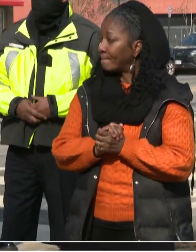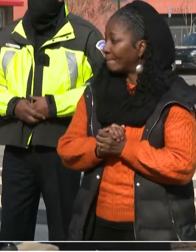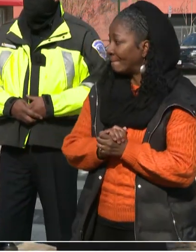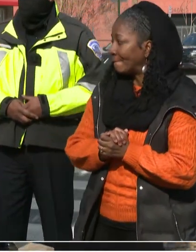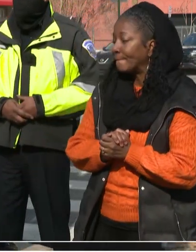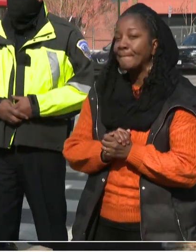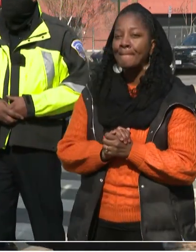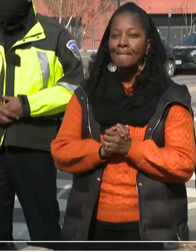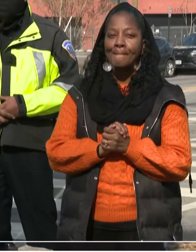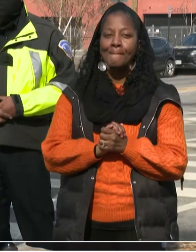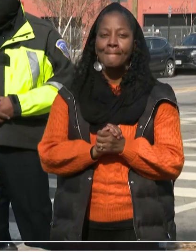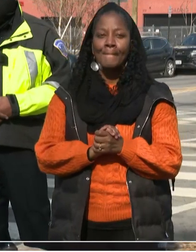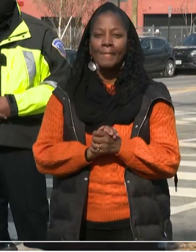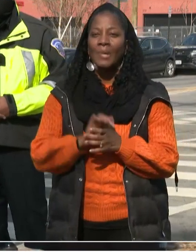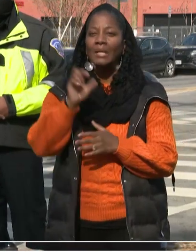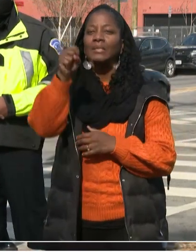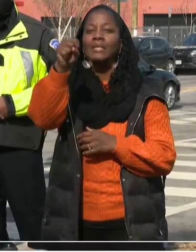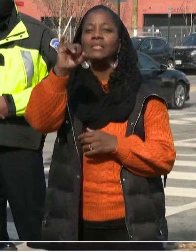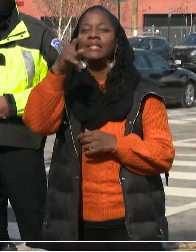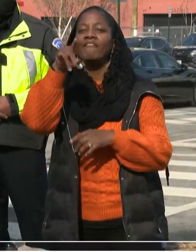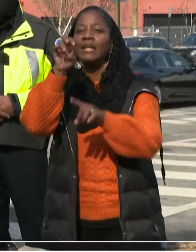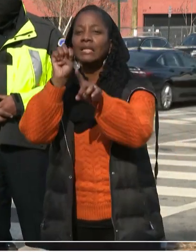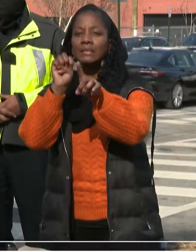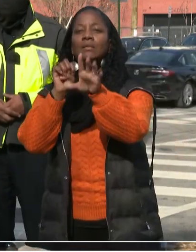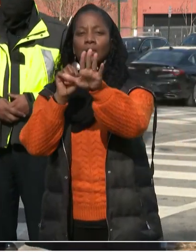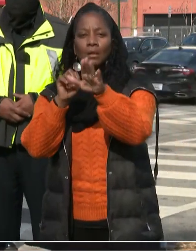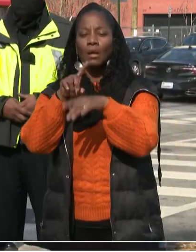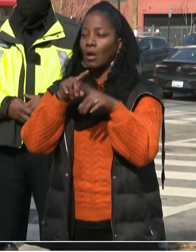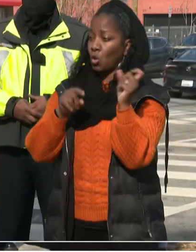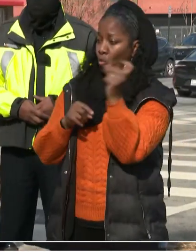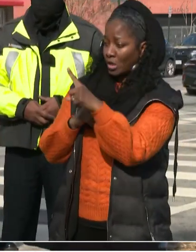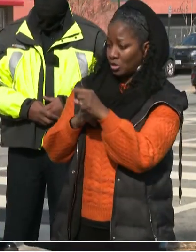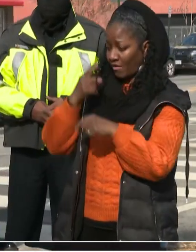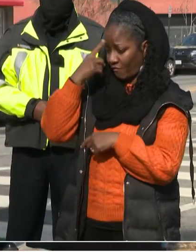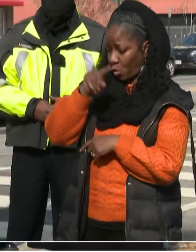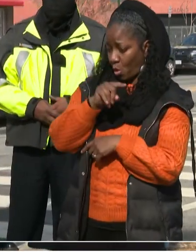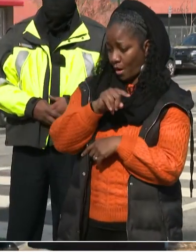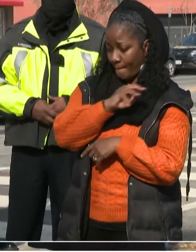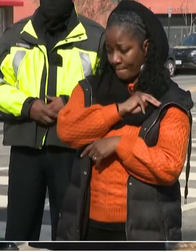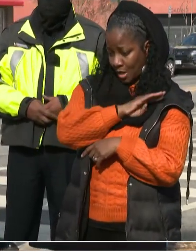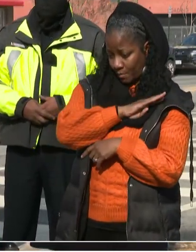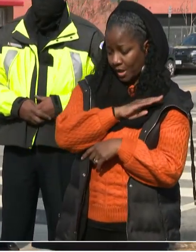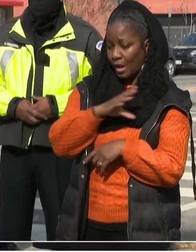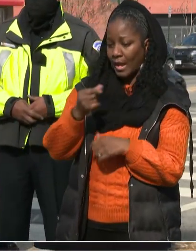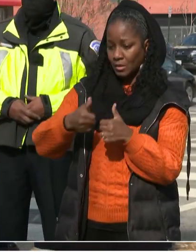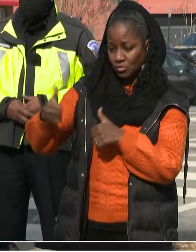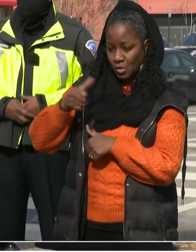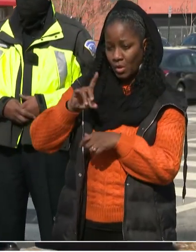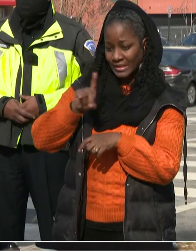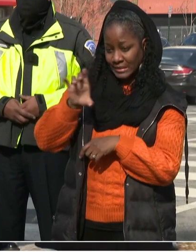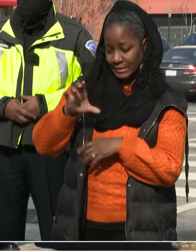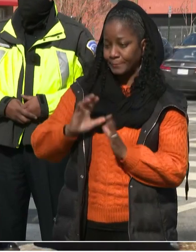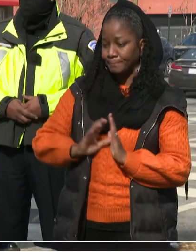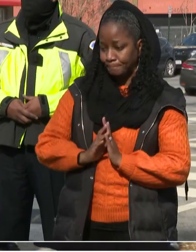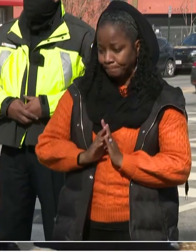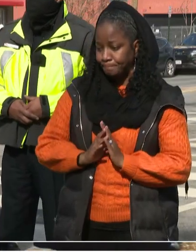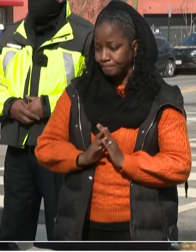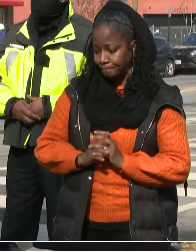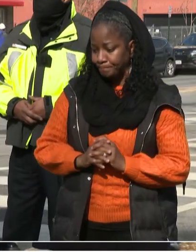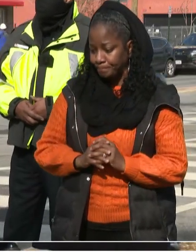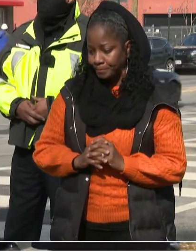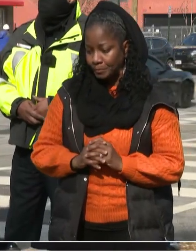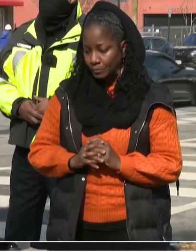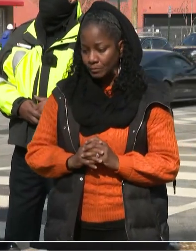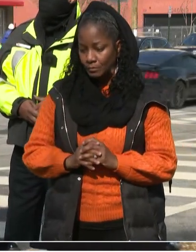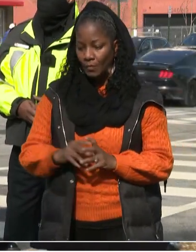Yes, Stephanie? Question for the mayor and the chief for the DC side, if you do not mind.